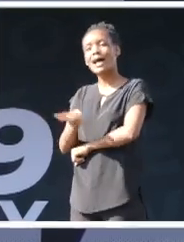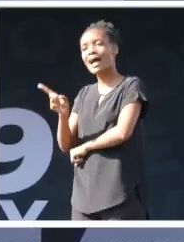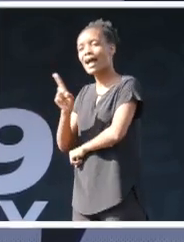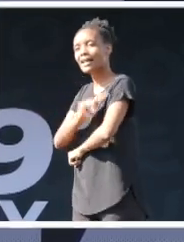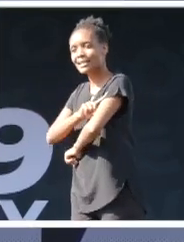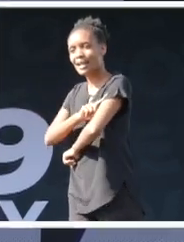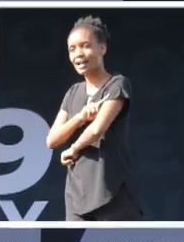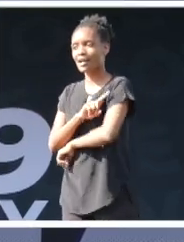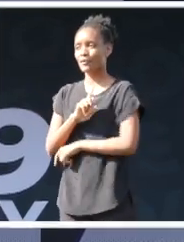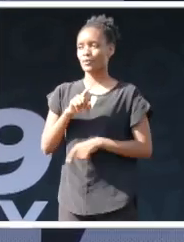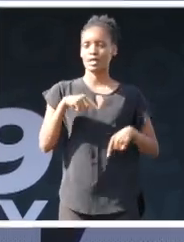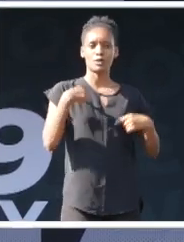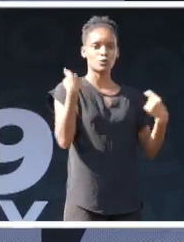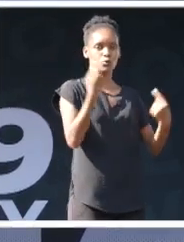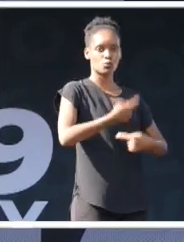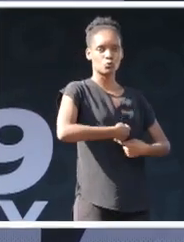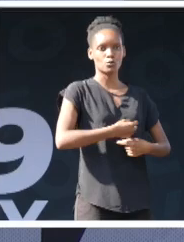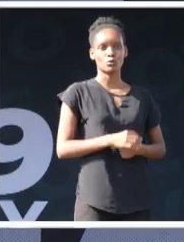Amanda!